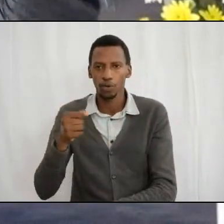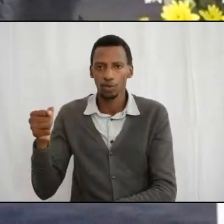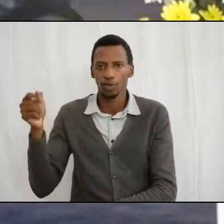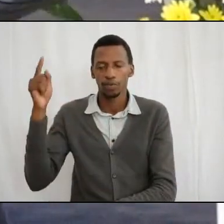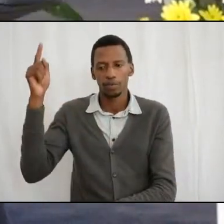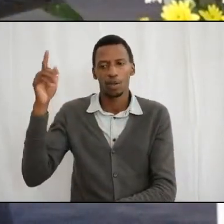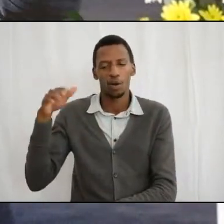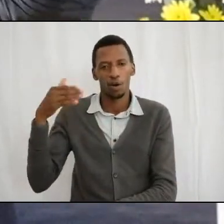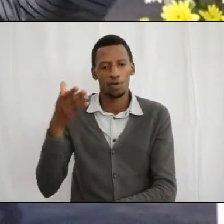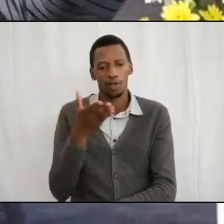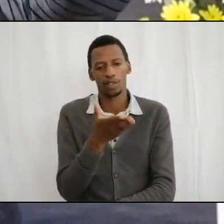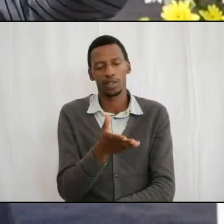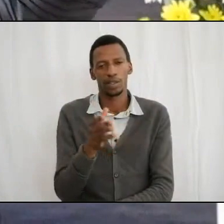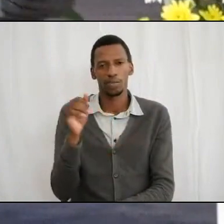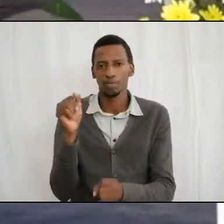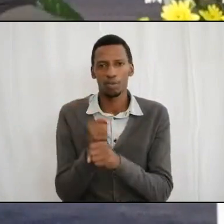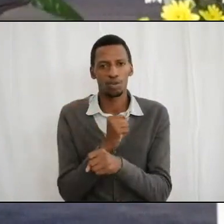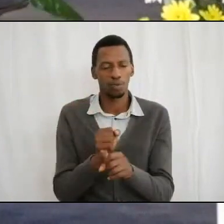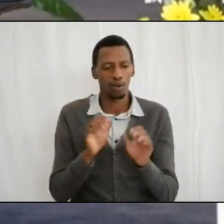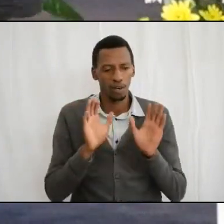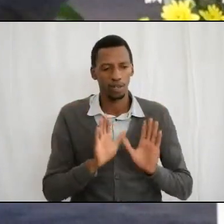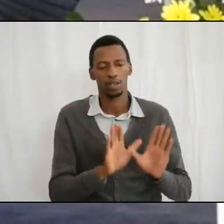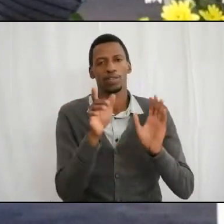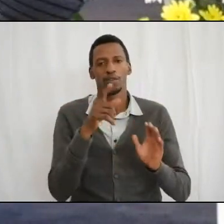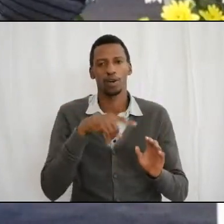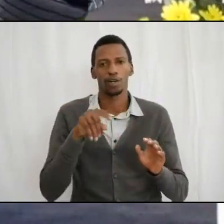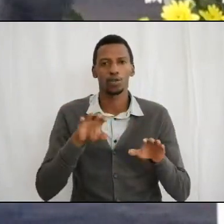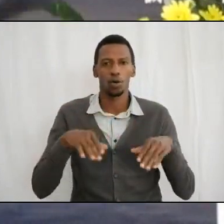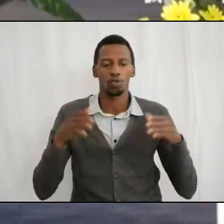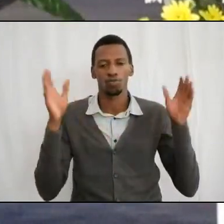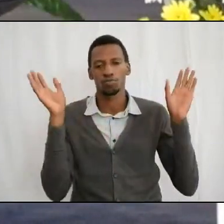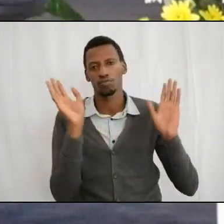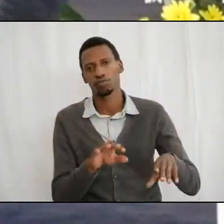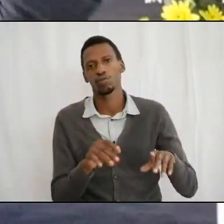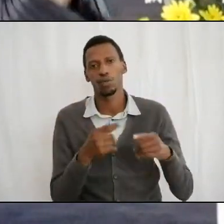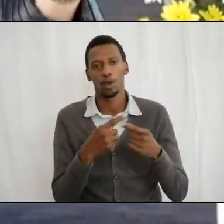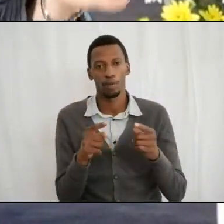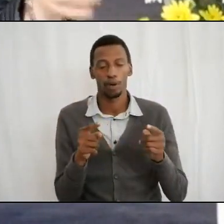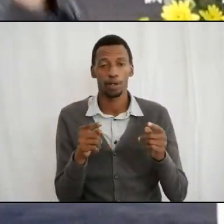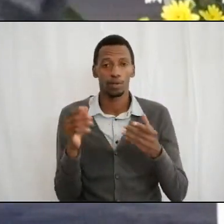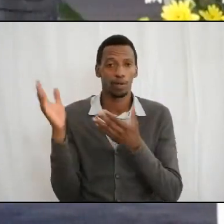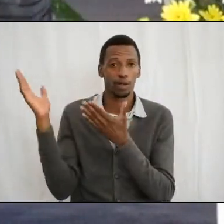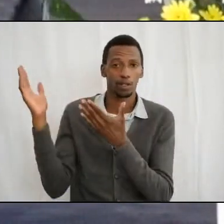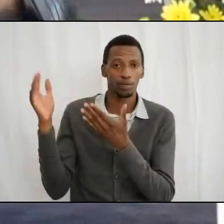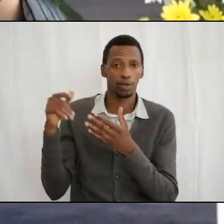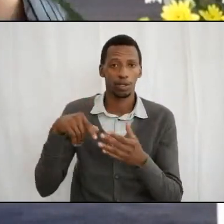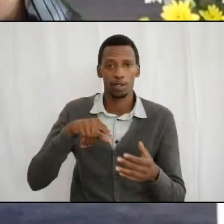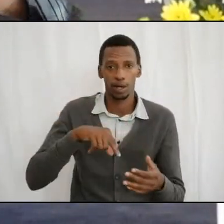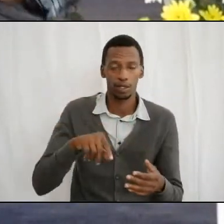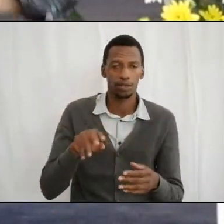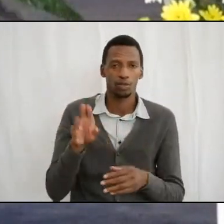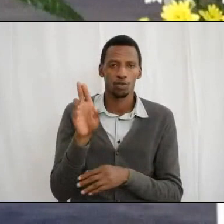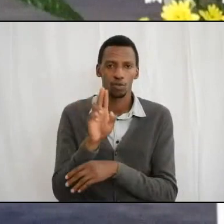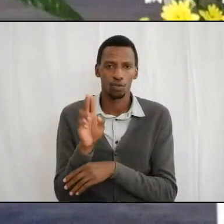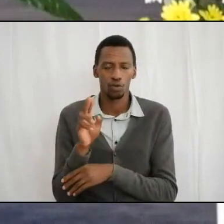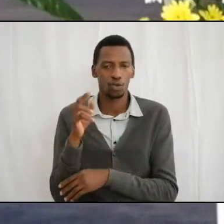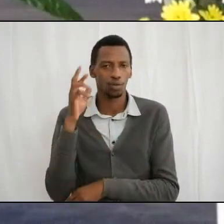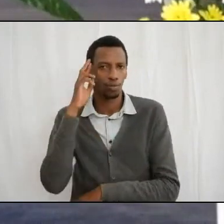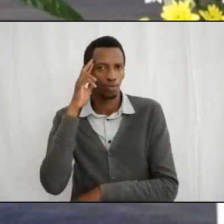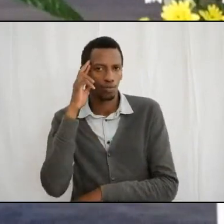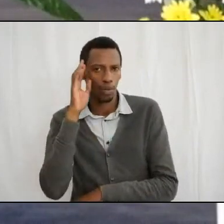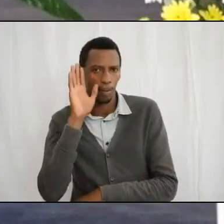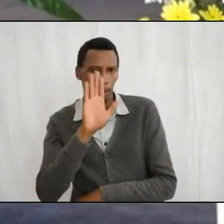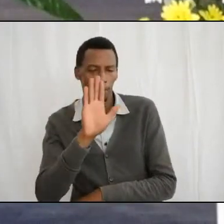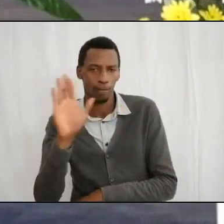will never leave us nor forsake us. But he's expecting us to use our reason, to use the gifts that he